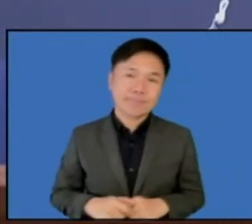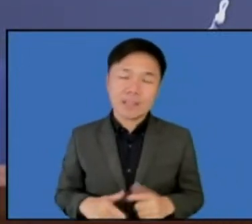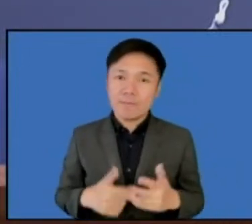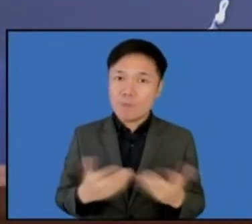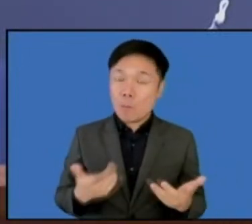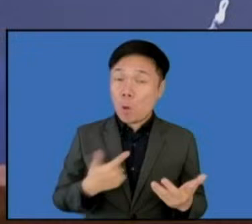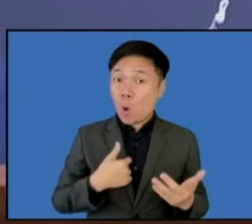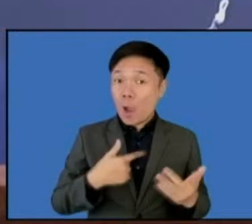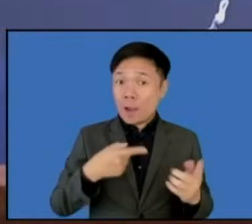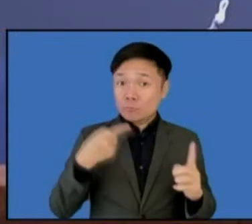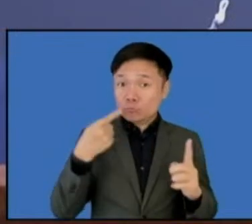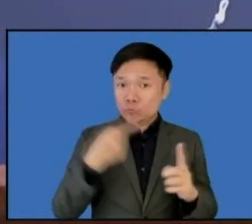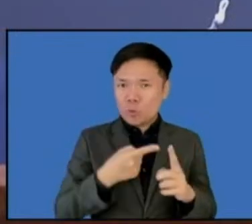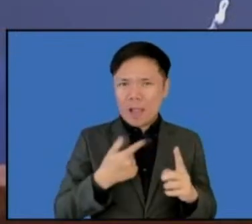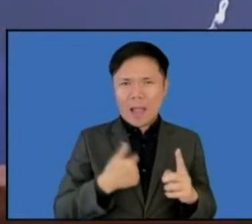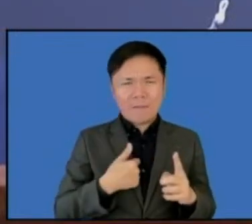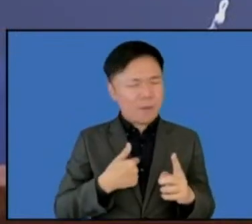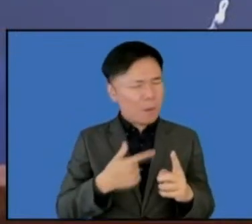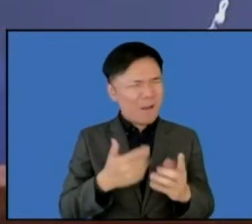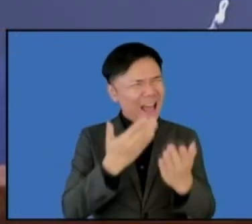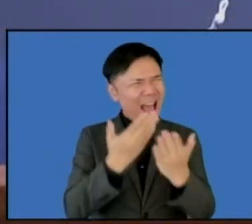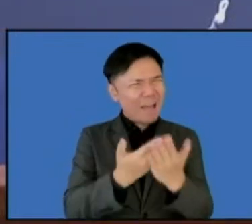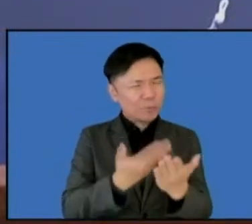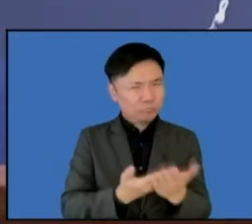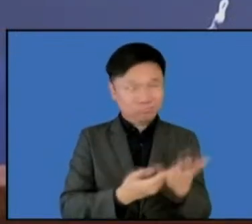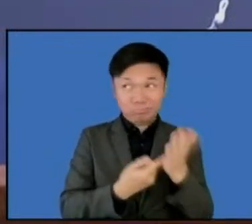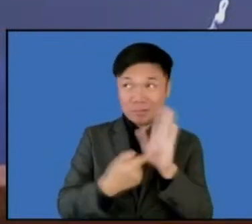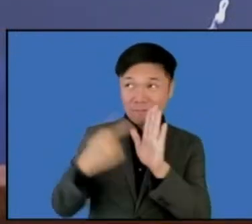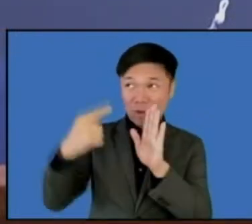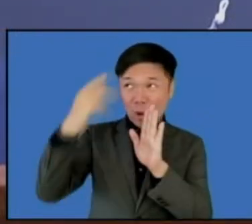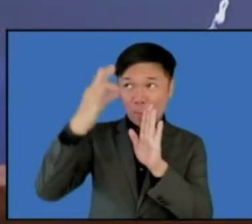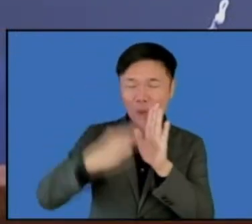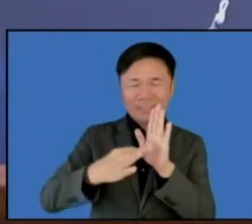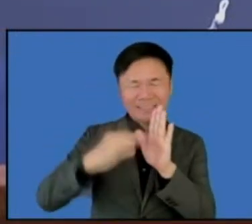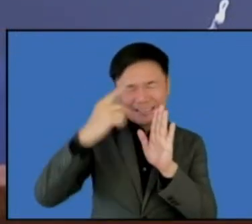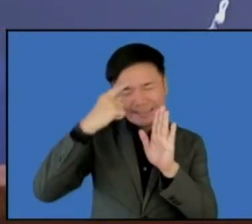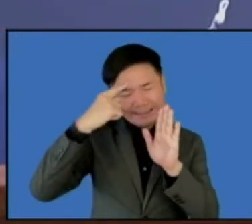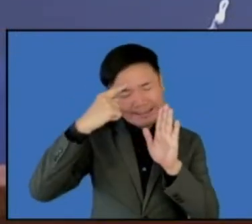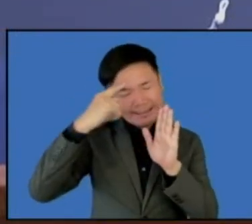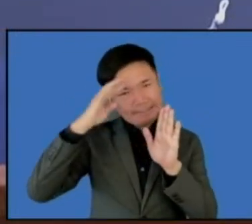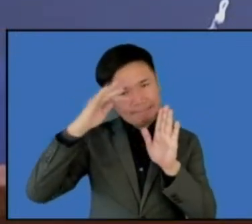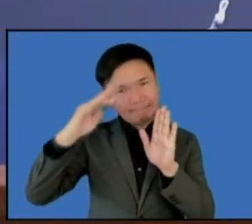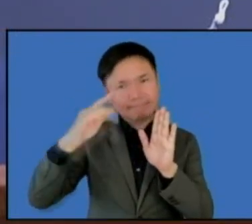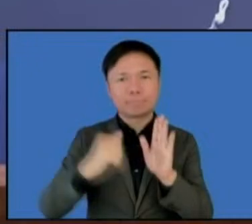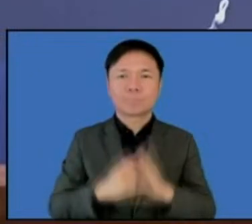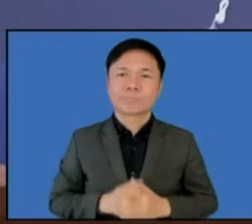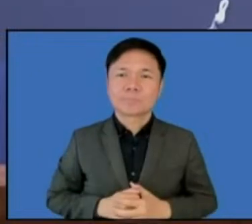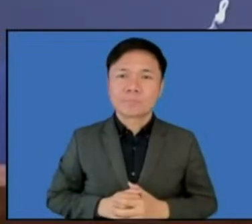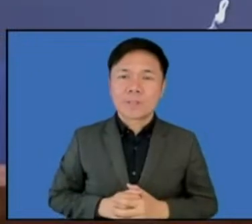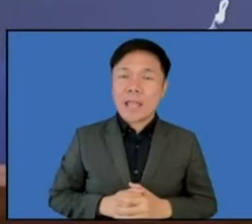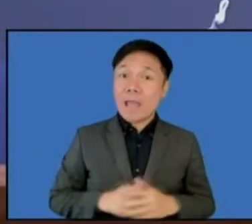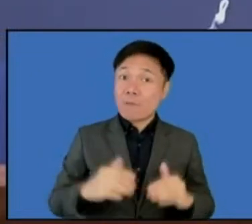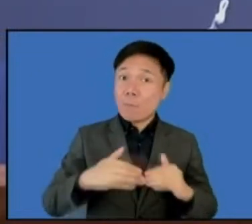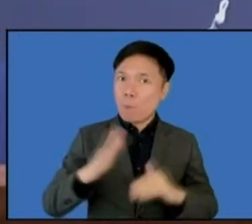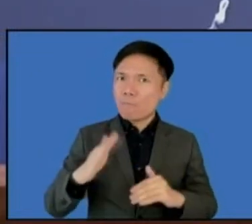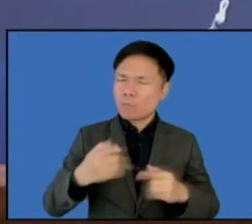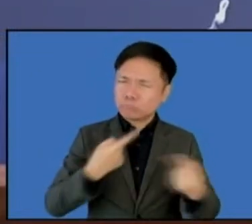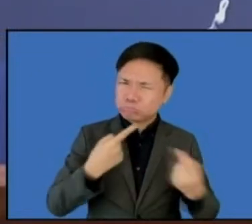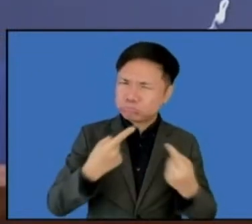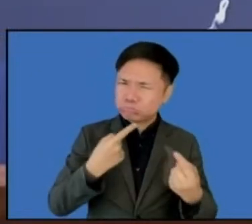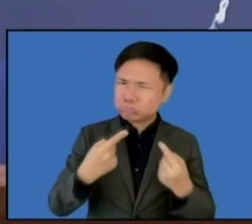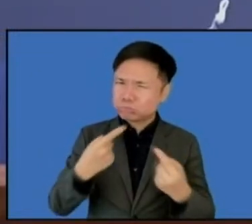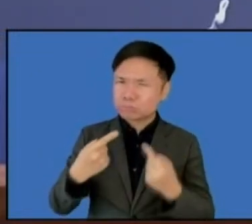and evidence-based policy making and public debate and enhancing cooperation